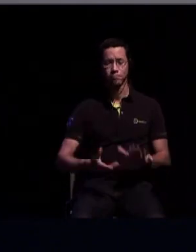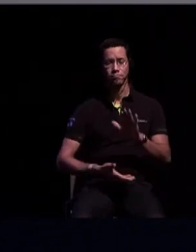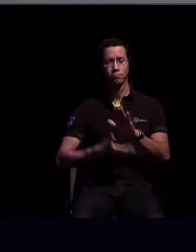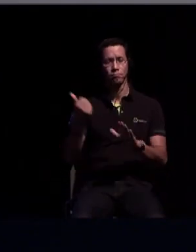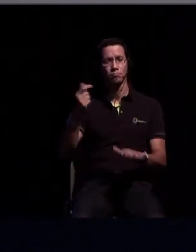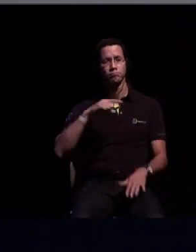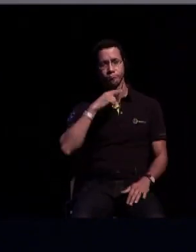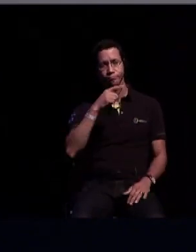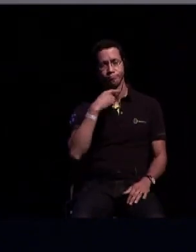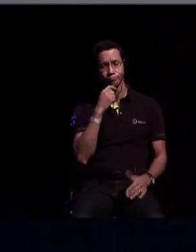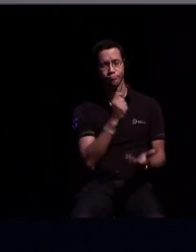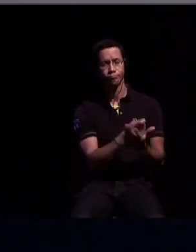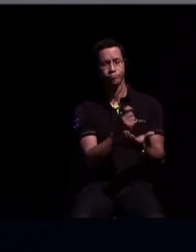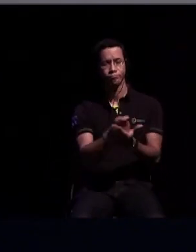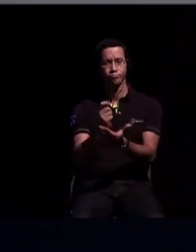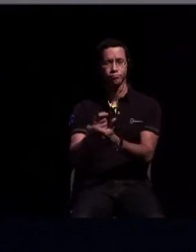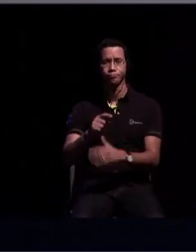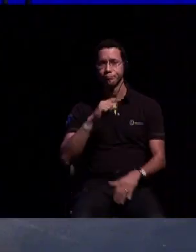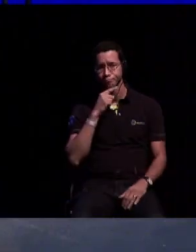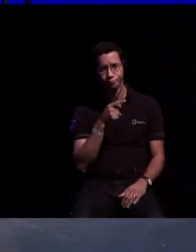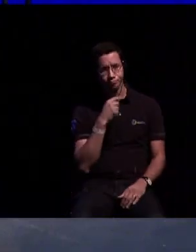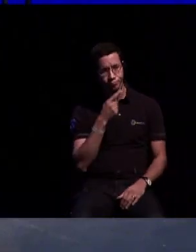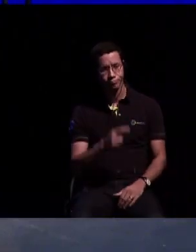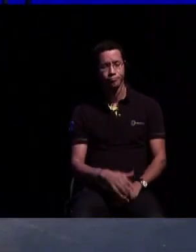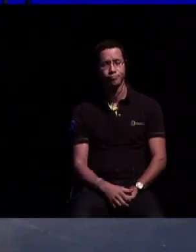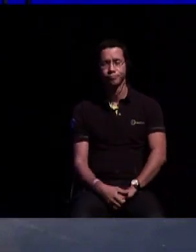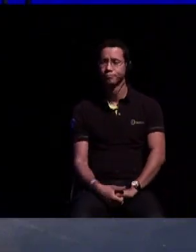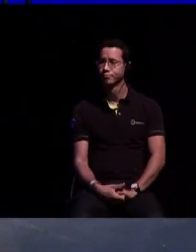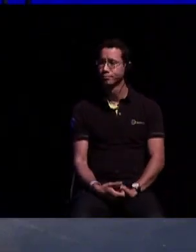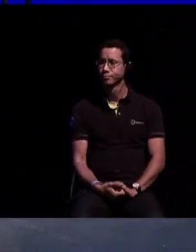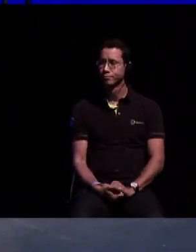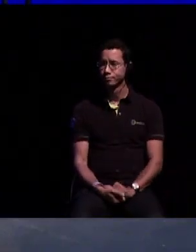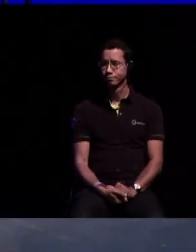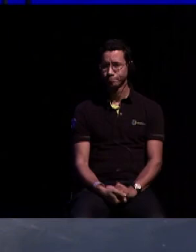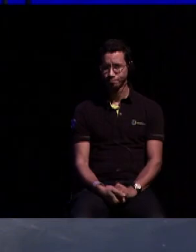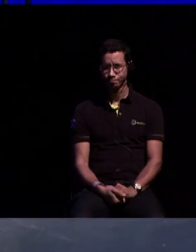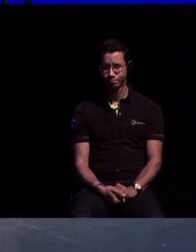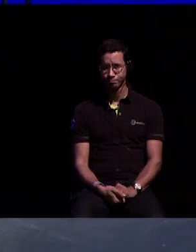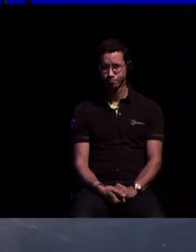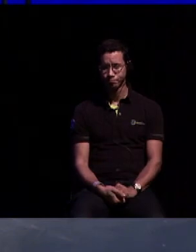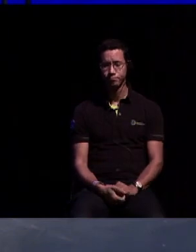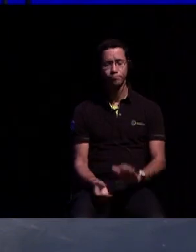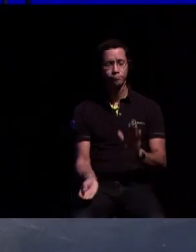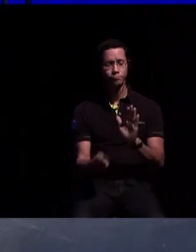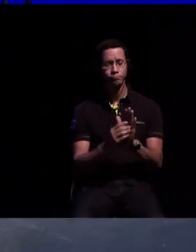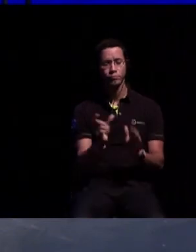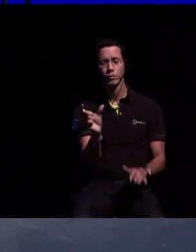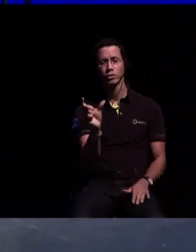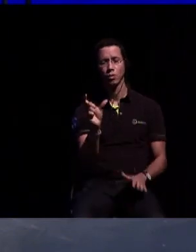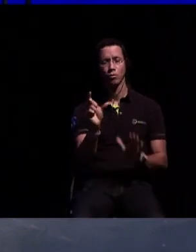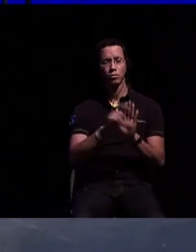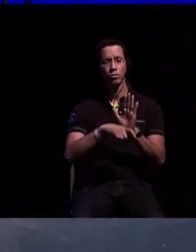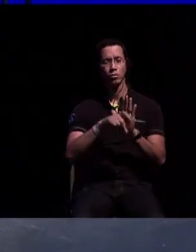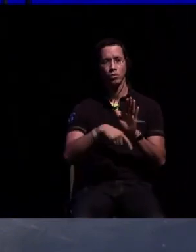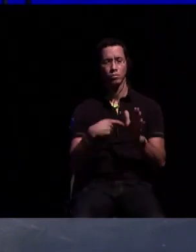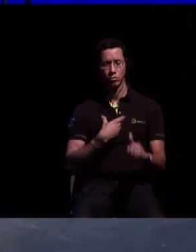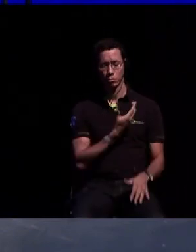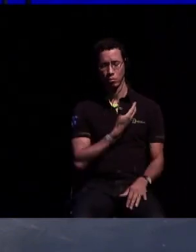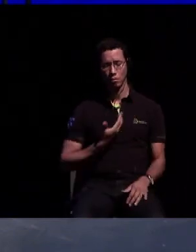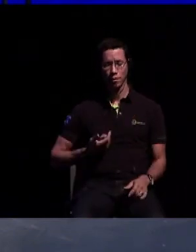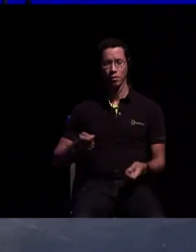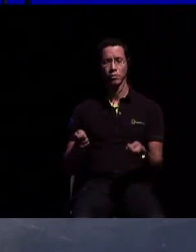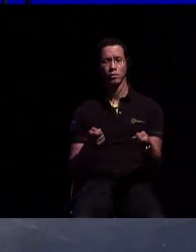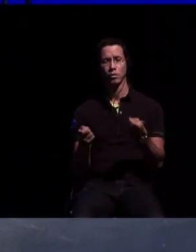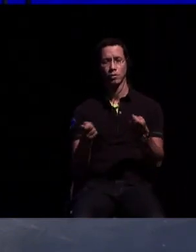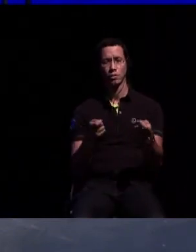money. It's put on a card, and they're controlled by the government. Their situation is quite dire.